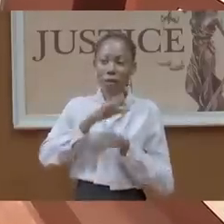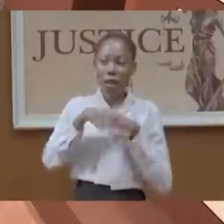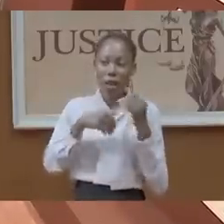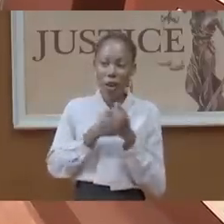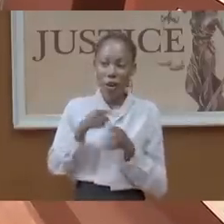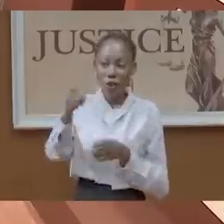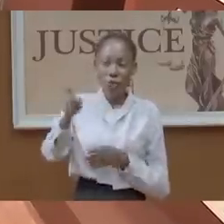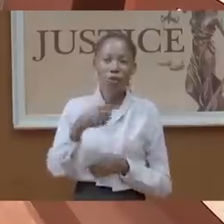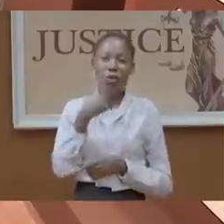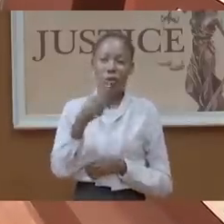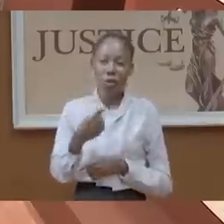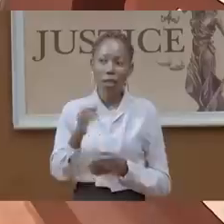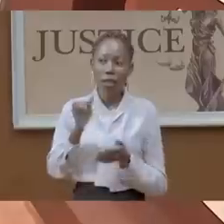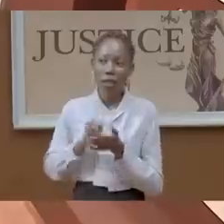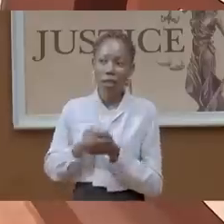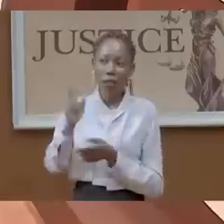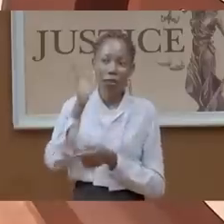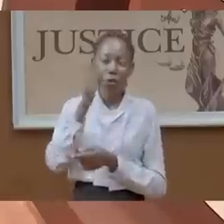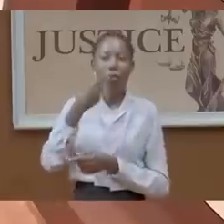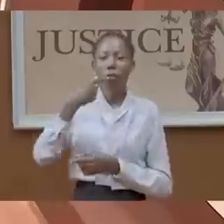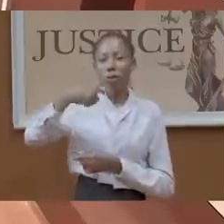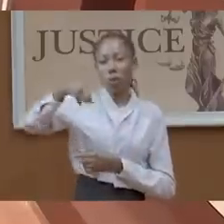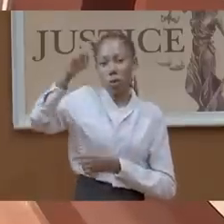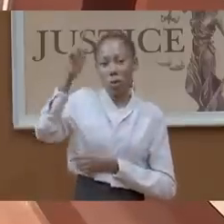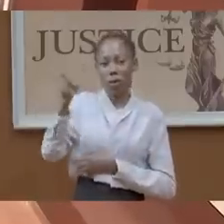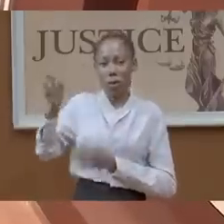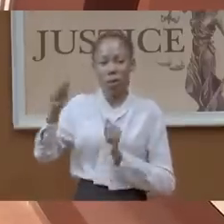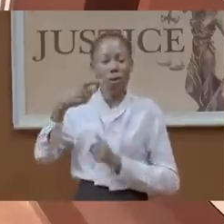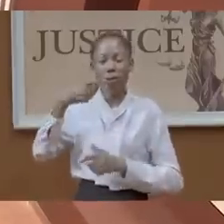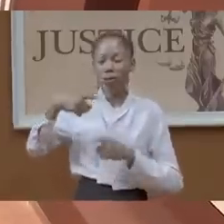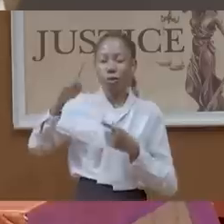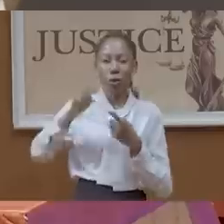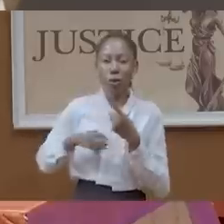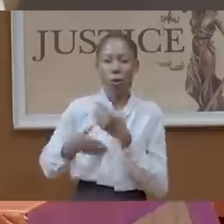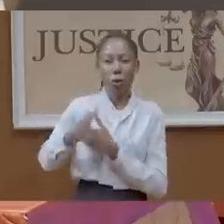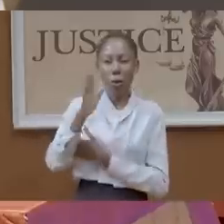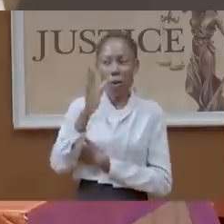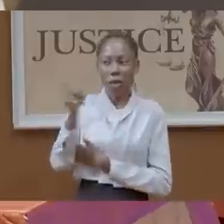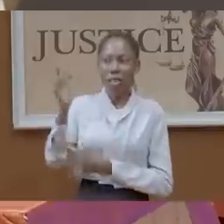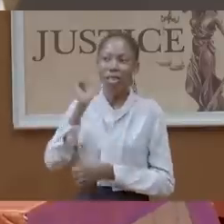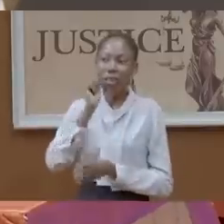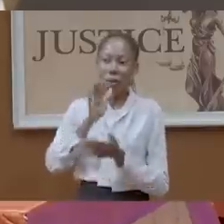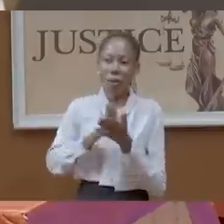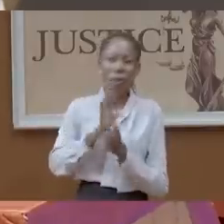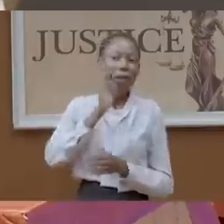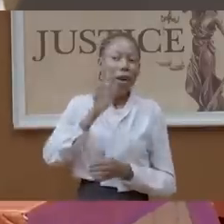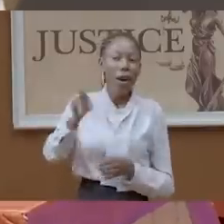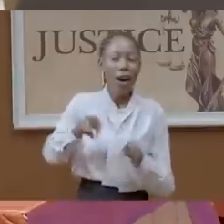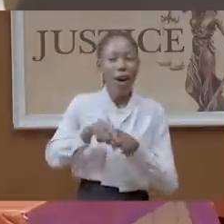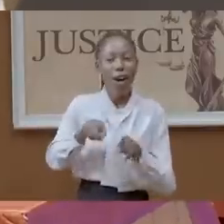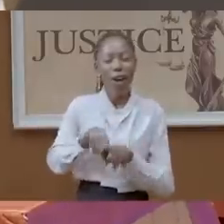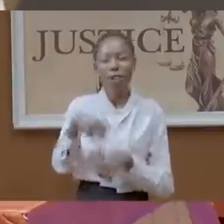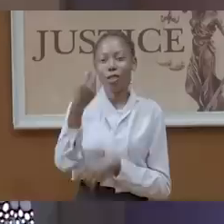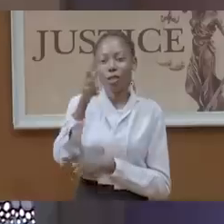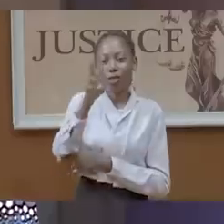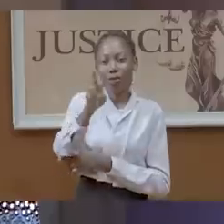true, let her stand. Let her swear to God. I can swear to God. I want to say, I met this woman as a virgin.